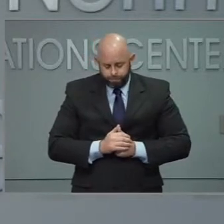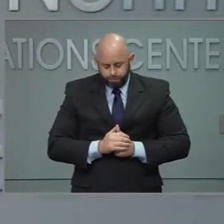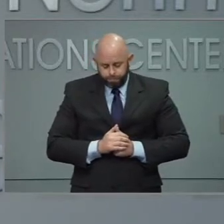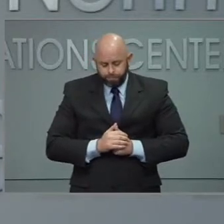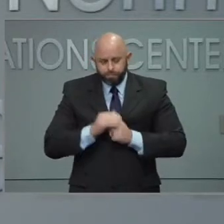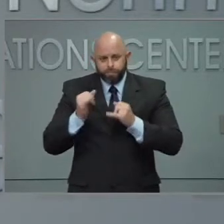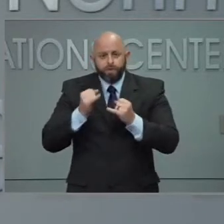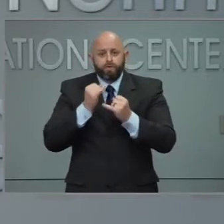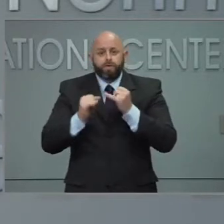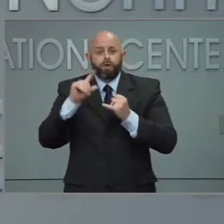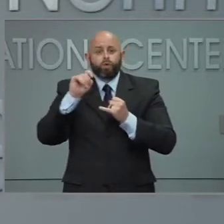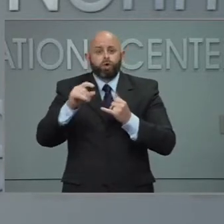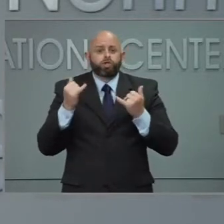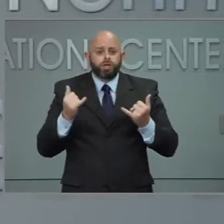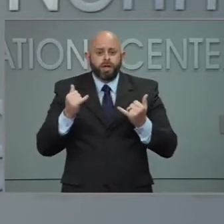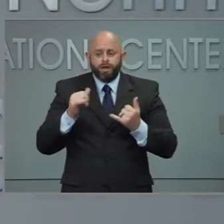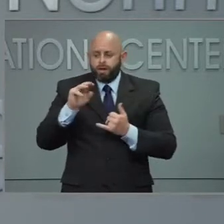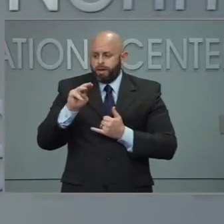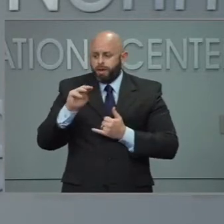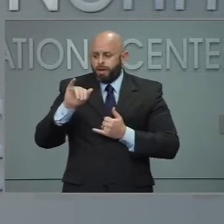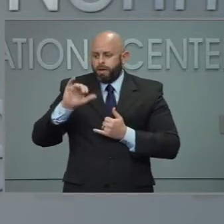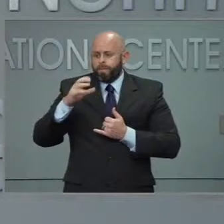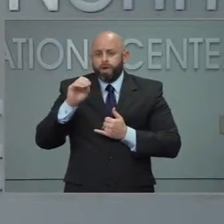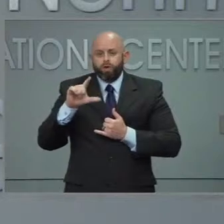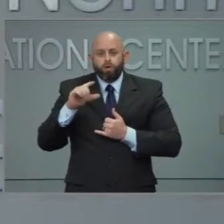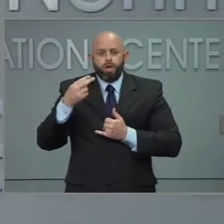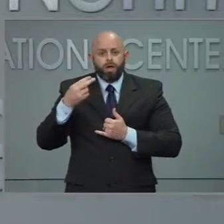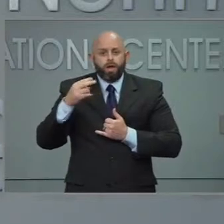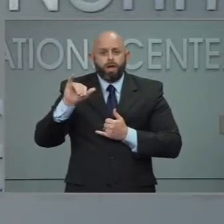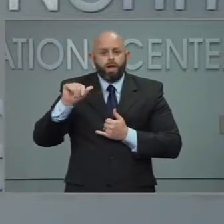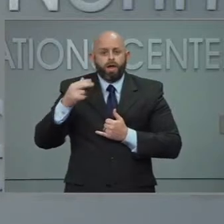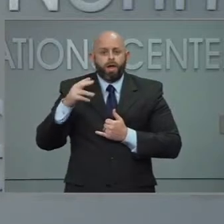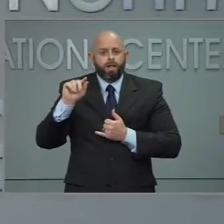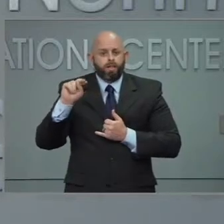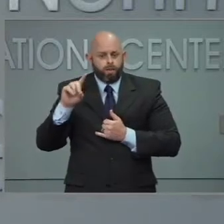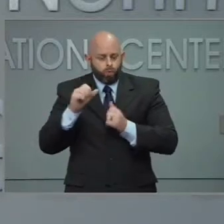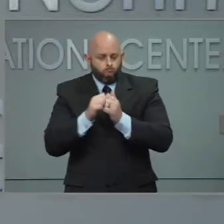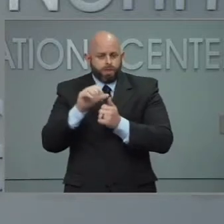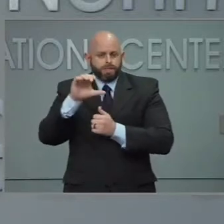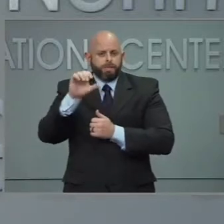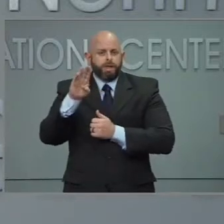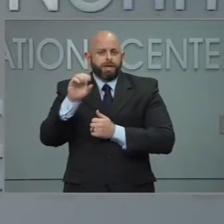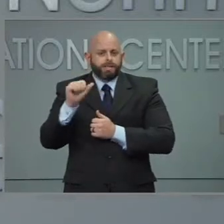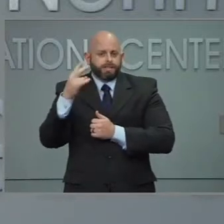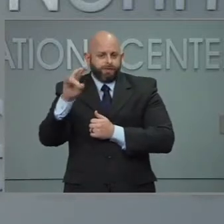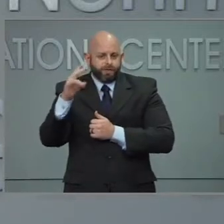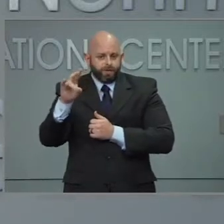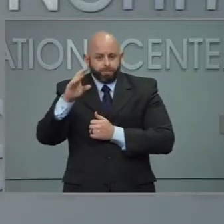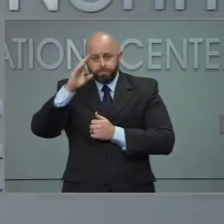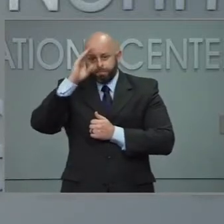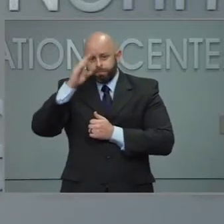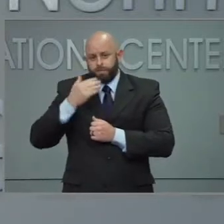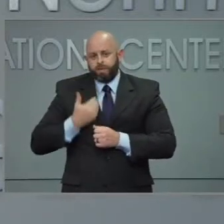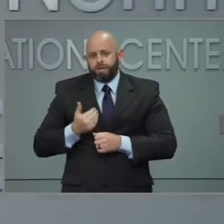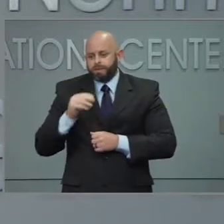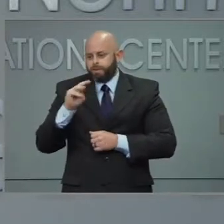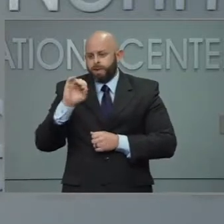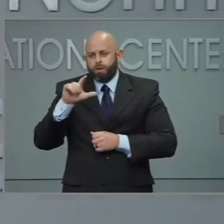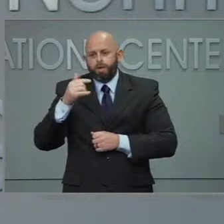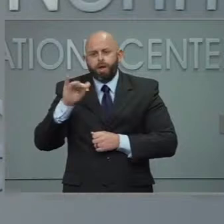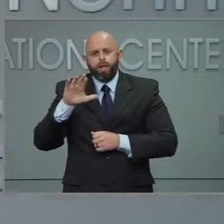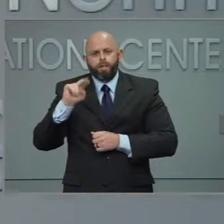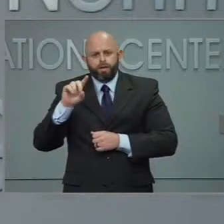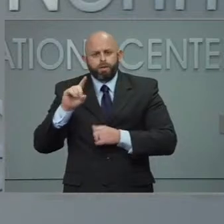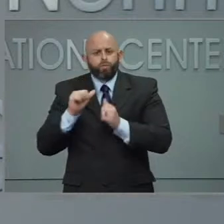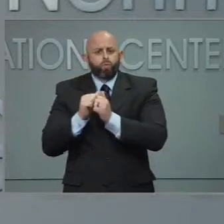Our final question today will be from Michael Hyland with CBS 17. Hi, this is Michael Hyland from CBS 17.